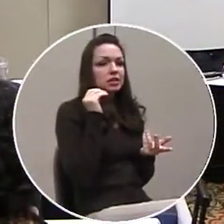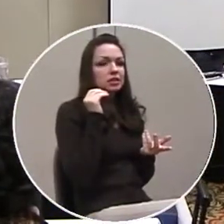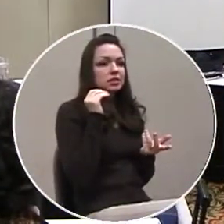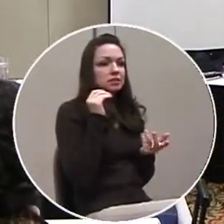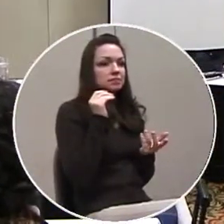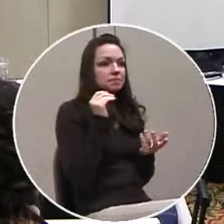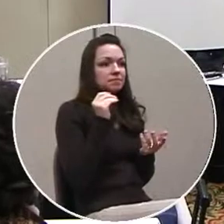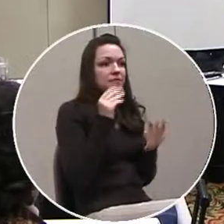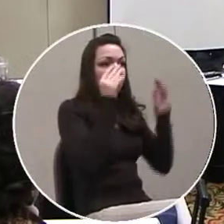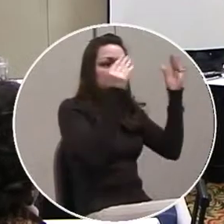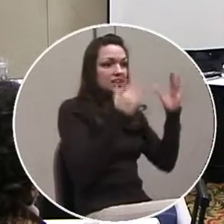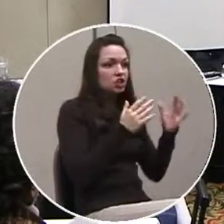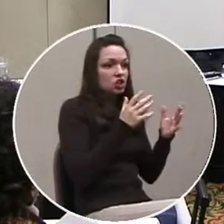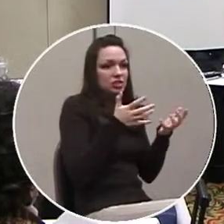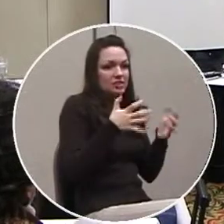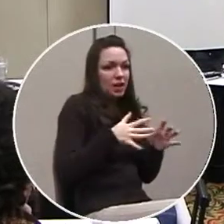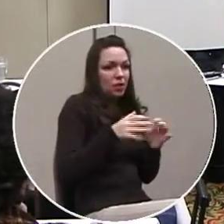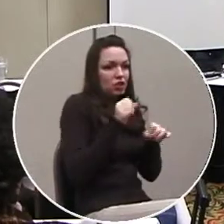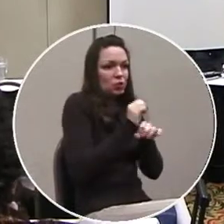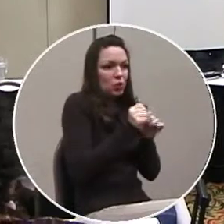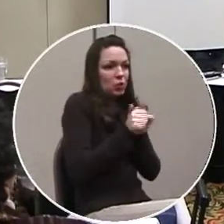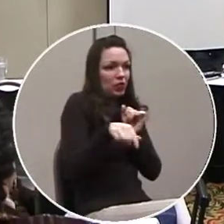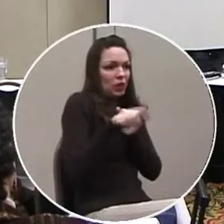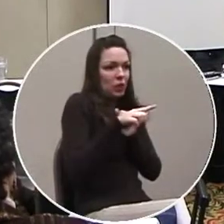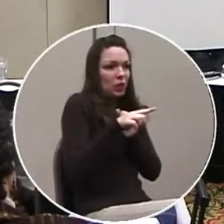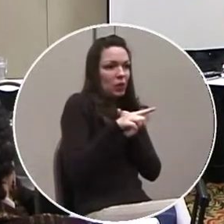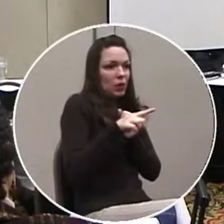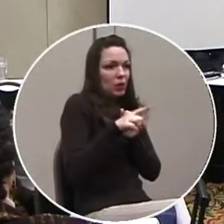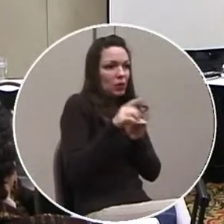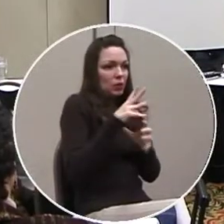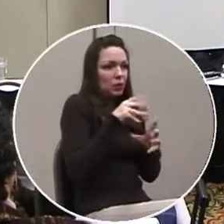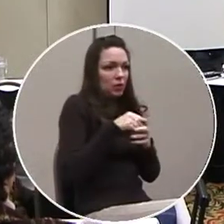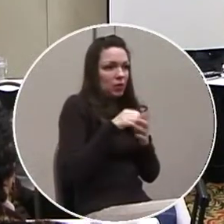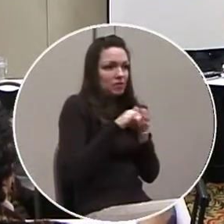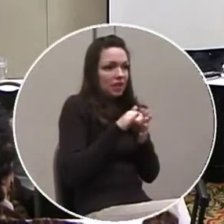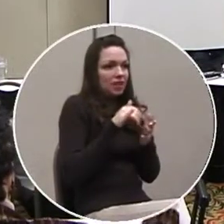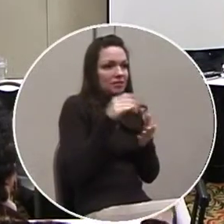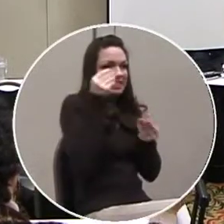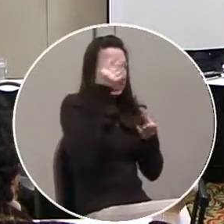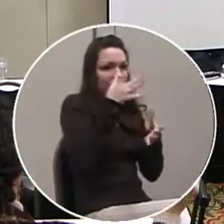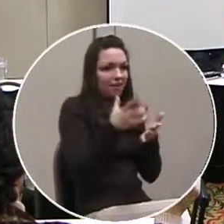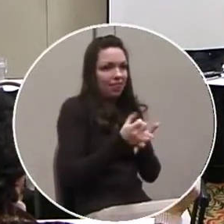reluctance on the part of teachers to be a part of data collection on their students?